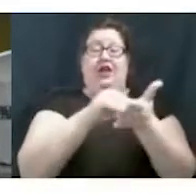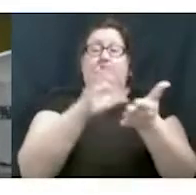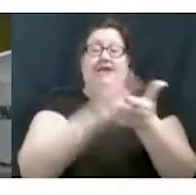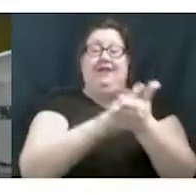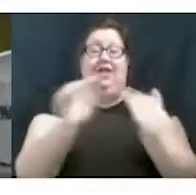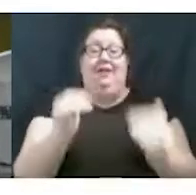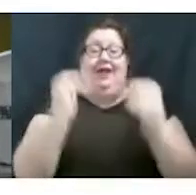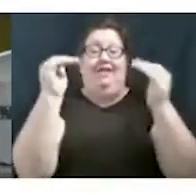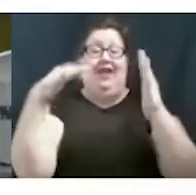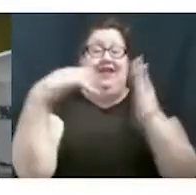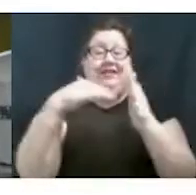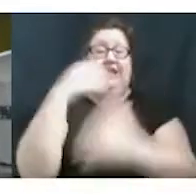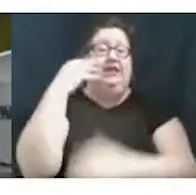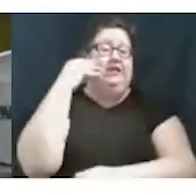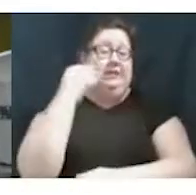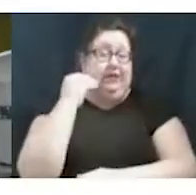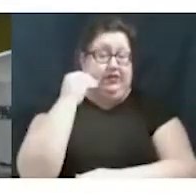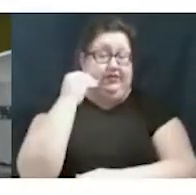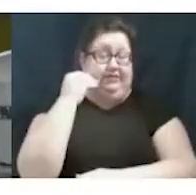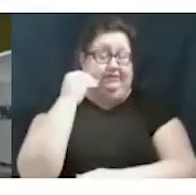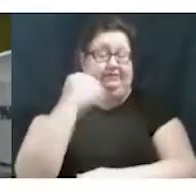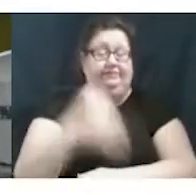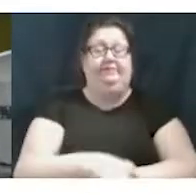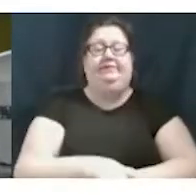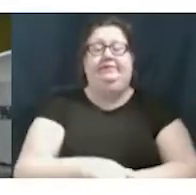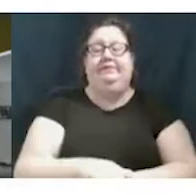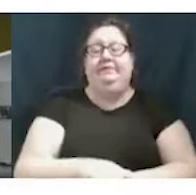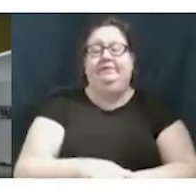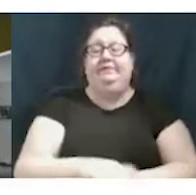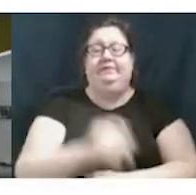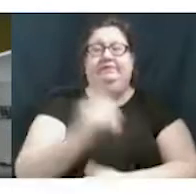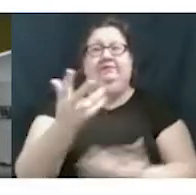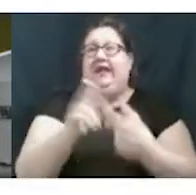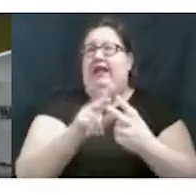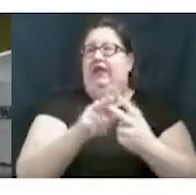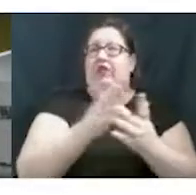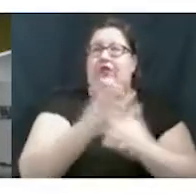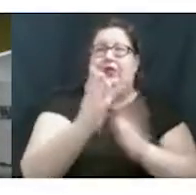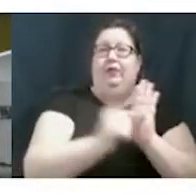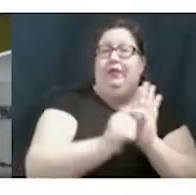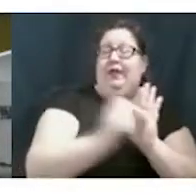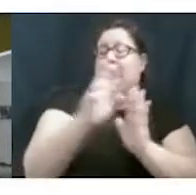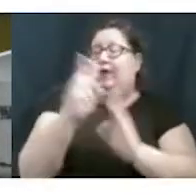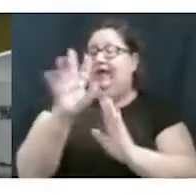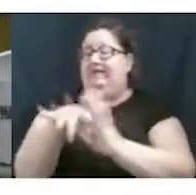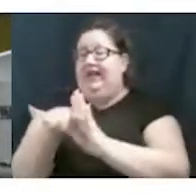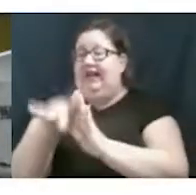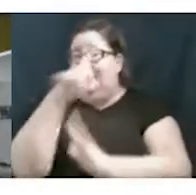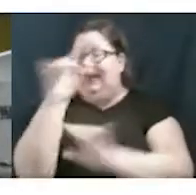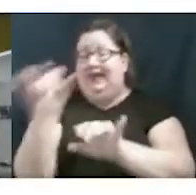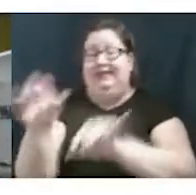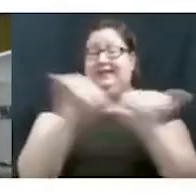studies experience. And that was either through some print or video, because it's the same